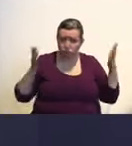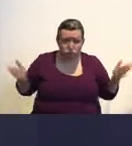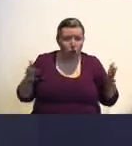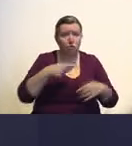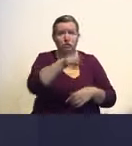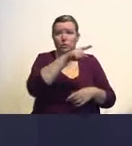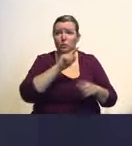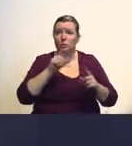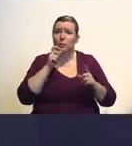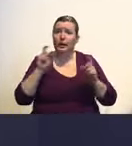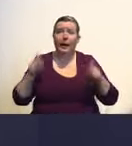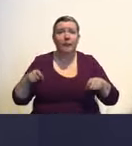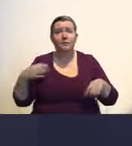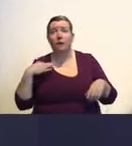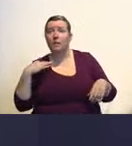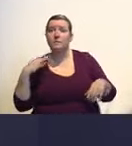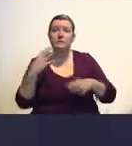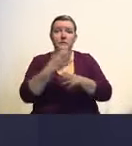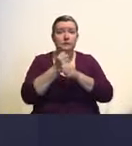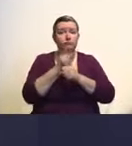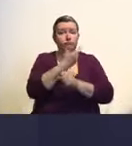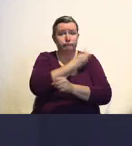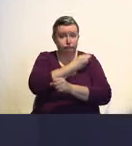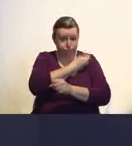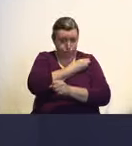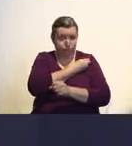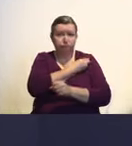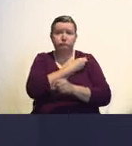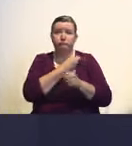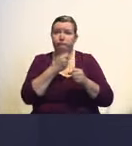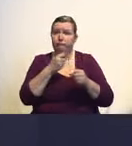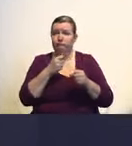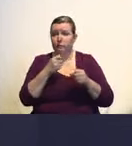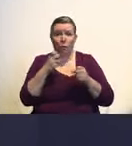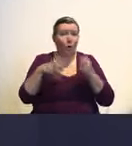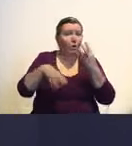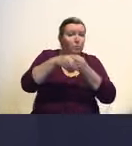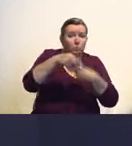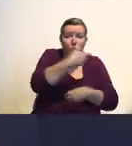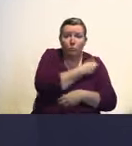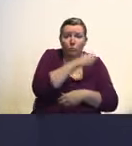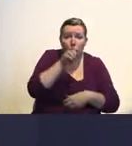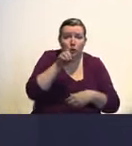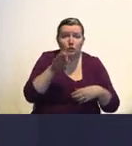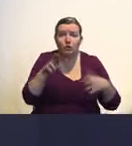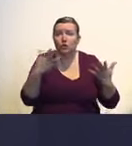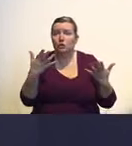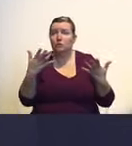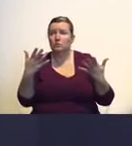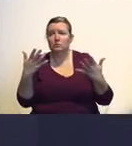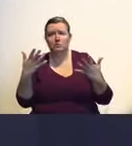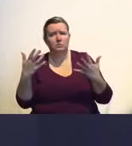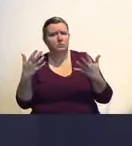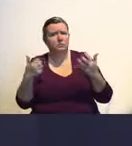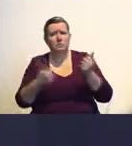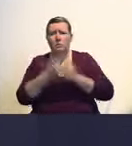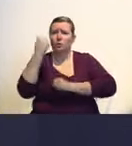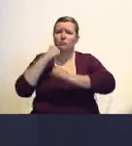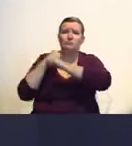are eligible to get vaccinated or receive a booster to ensure the greatest protection you can have against